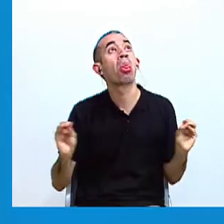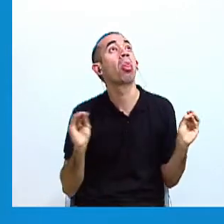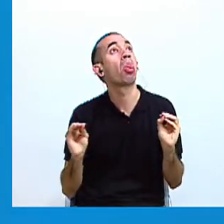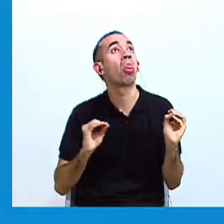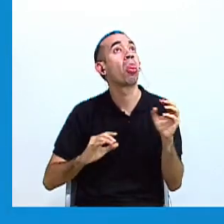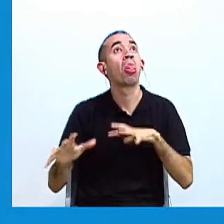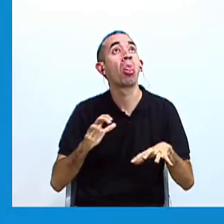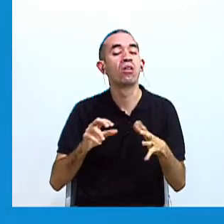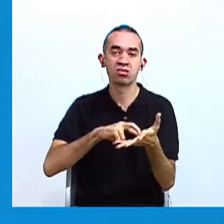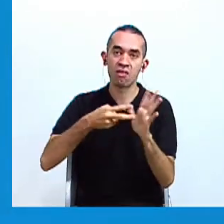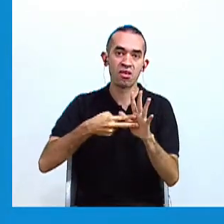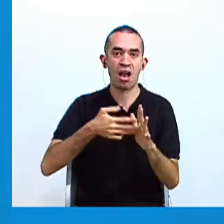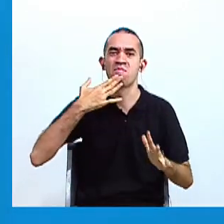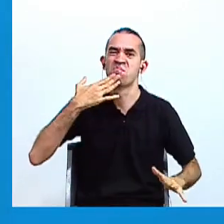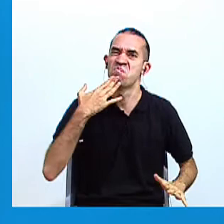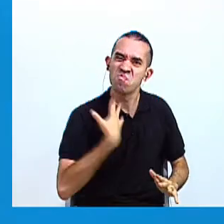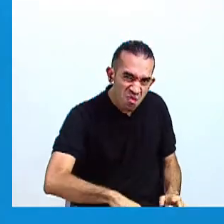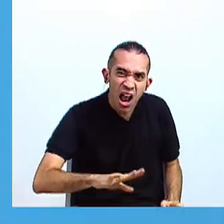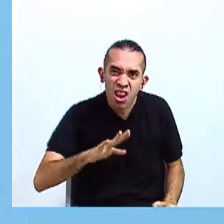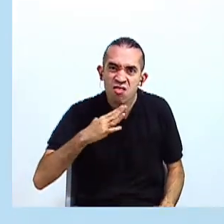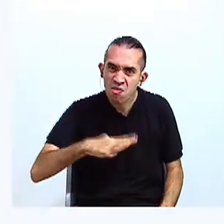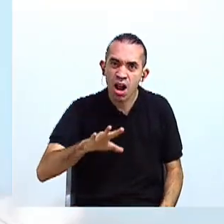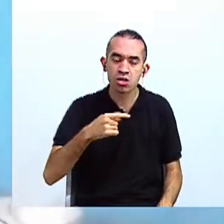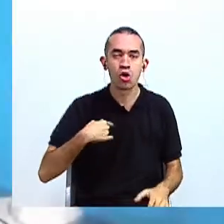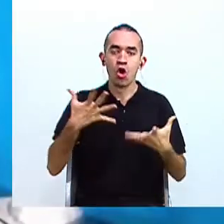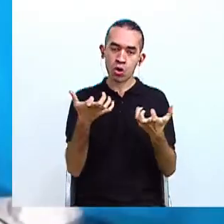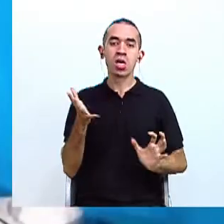be evil, and that I refuse to believe.